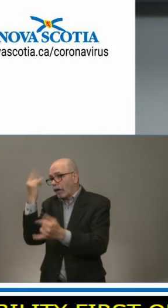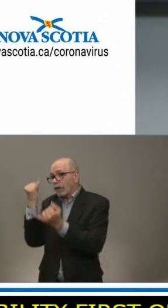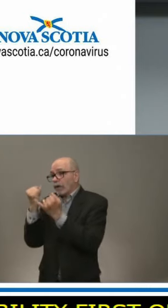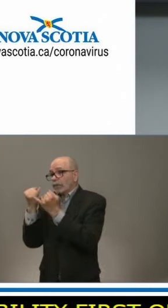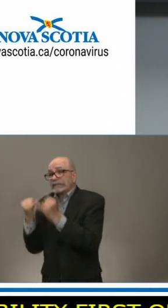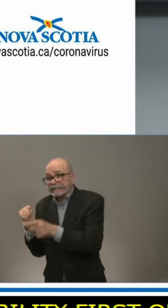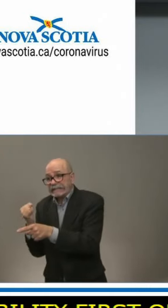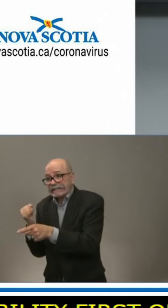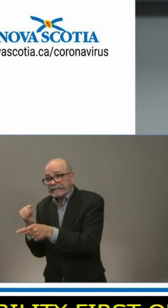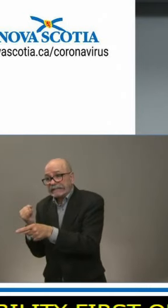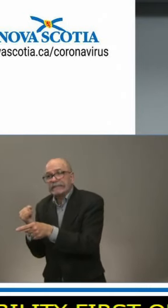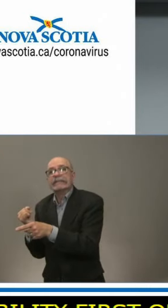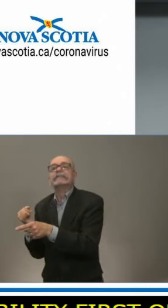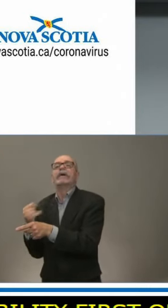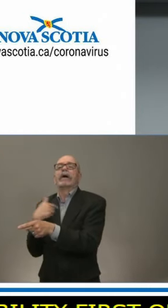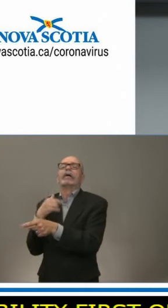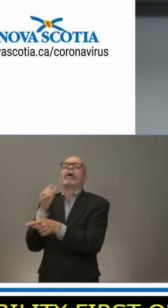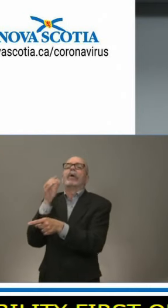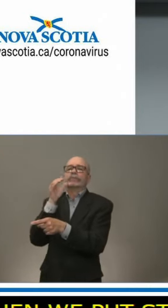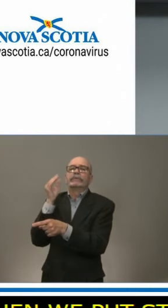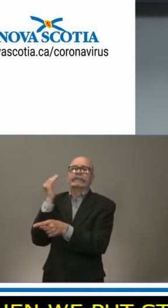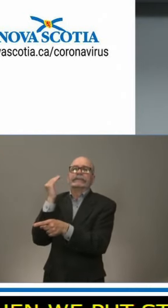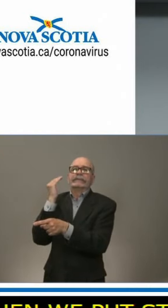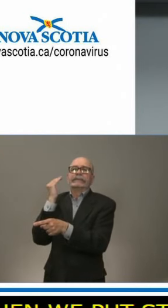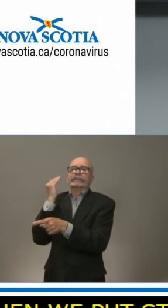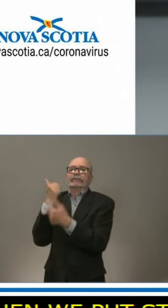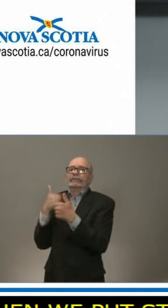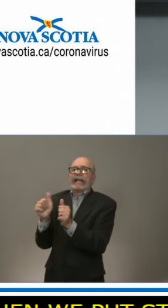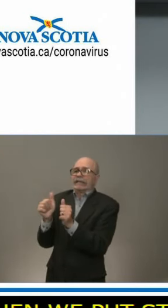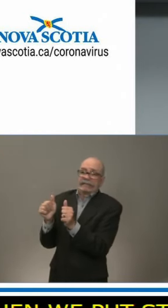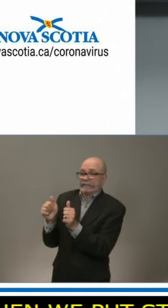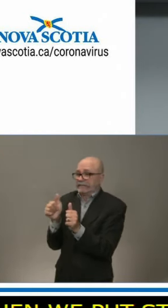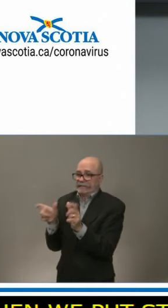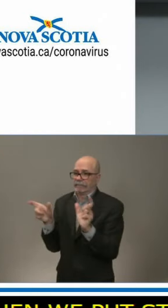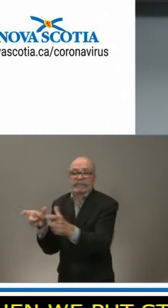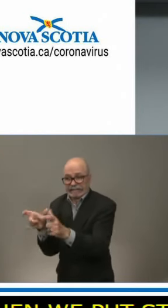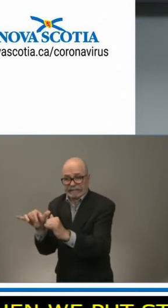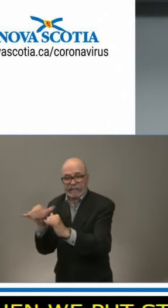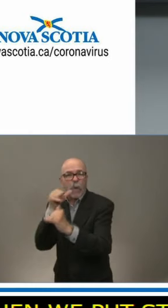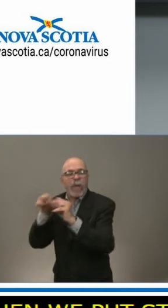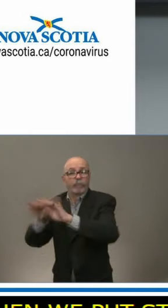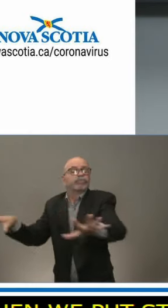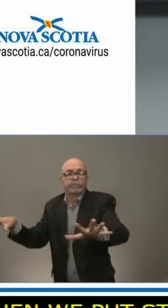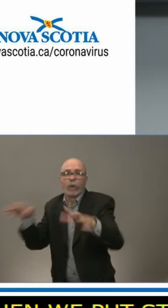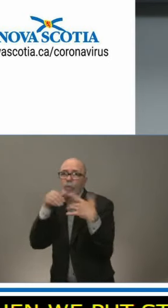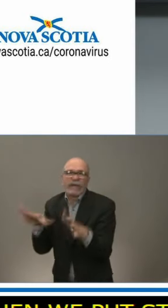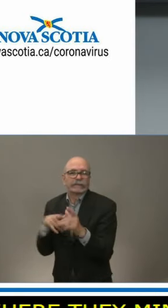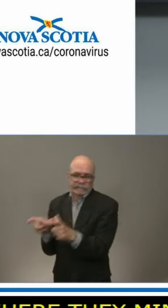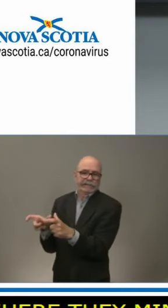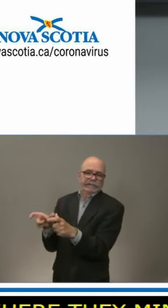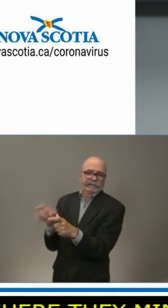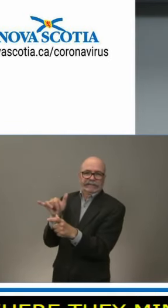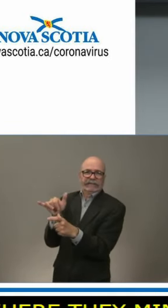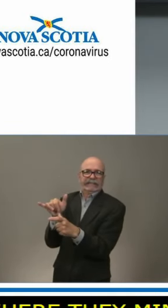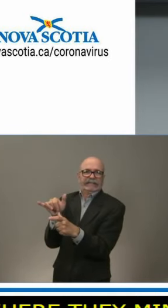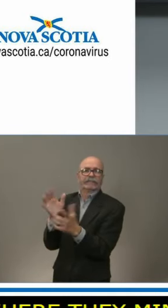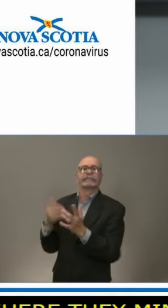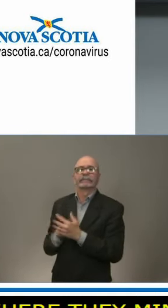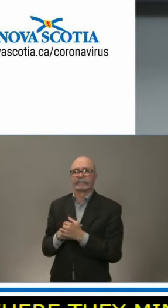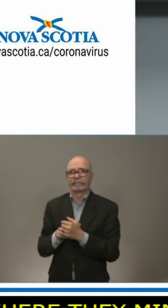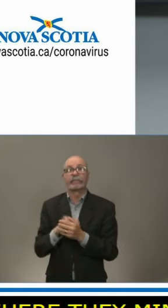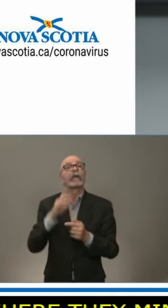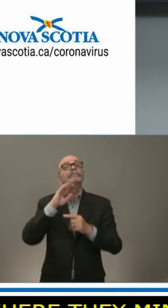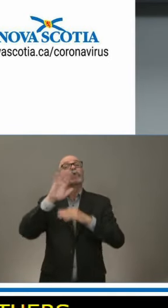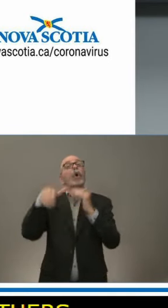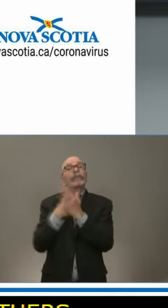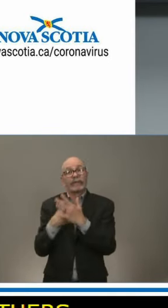they're minimize their chances of begin spreading it to others. It's that rapid identification of cases and all their contacts that